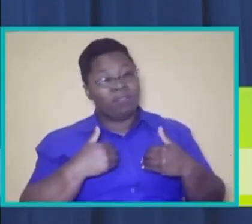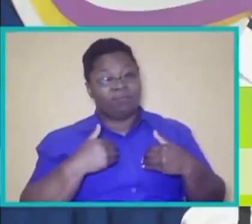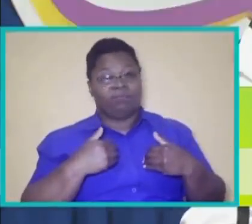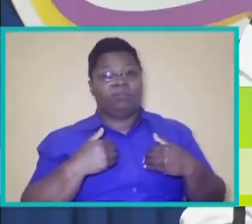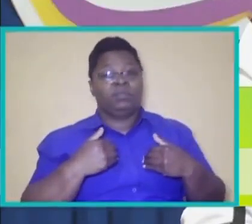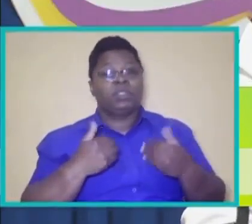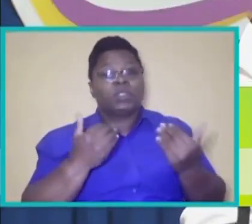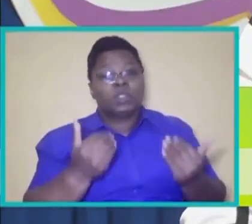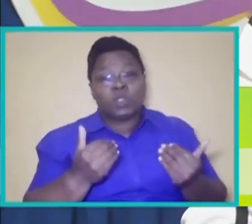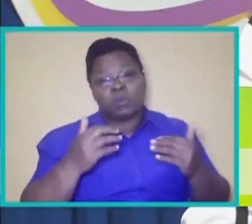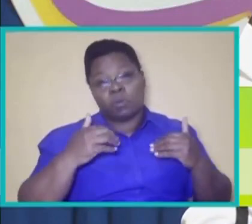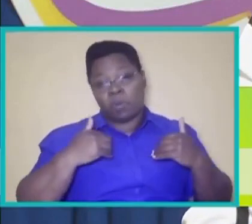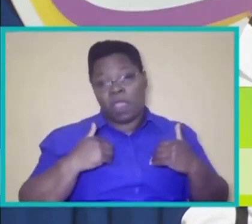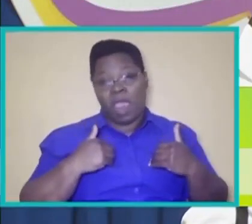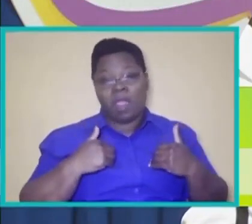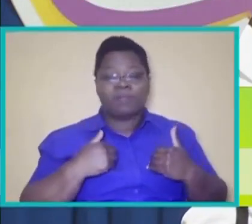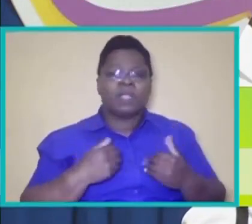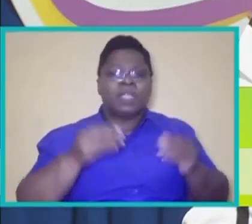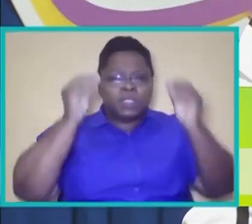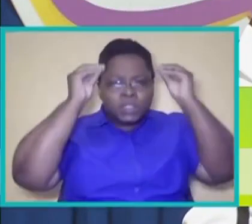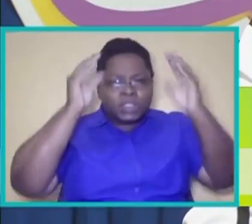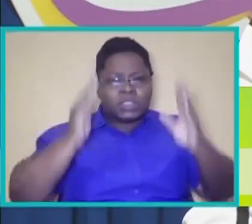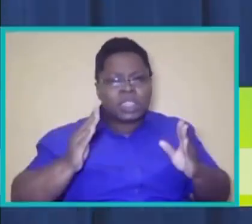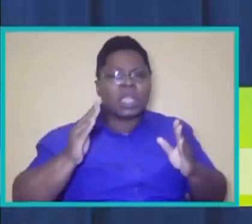the school and monitoring, that's not happening.